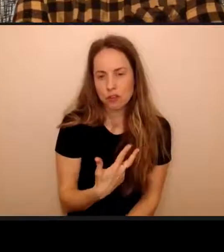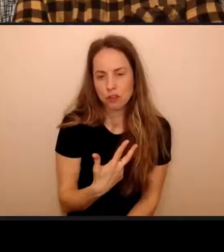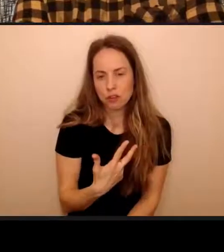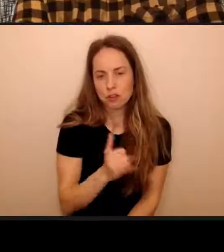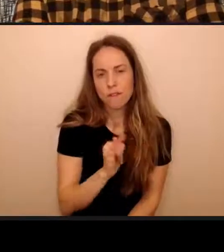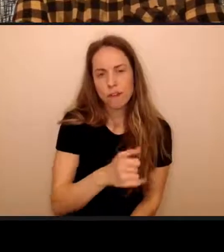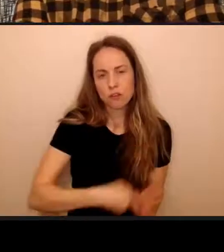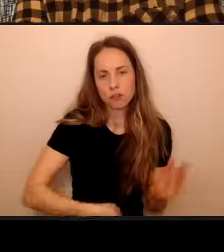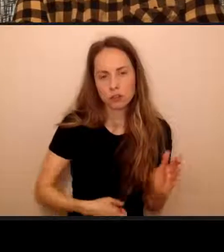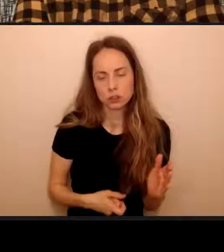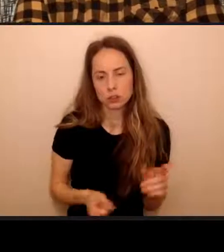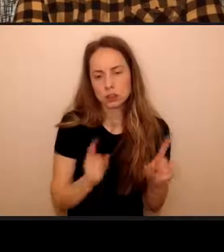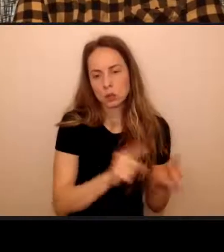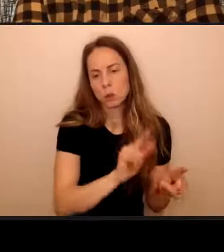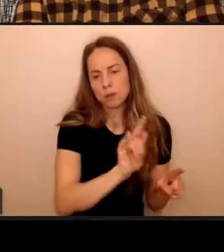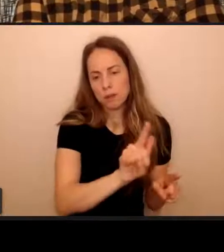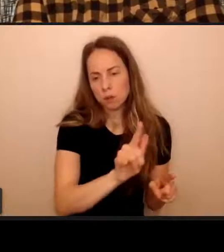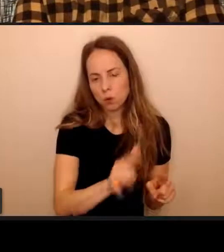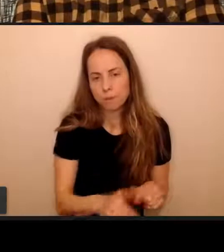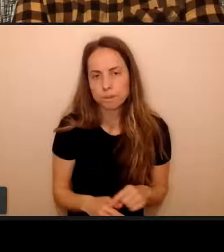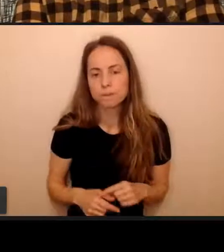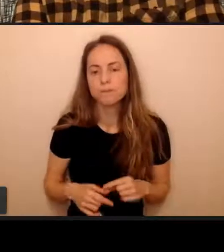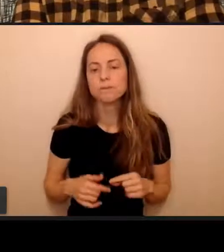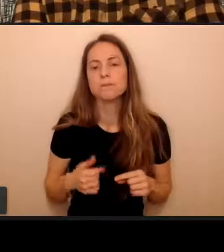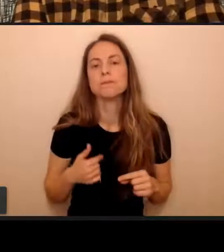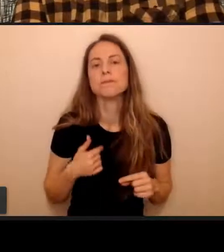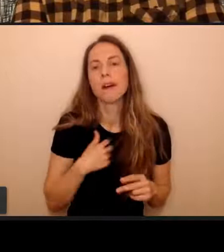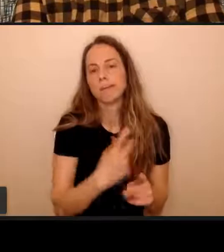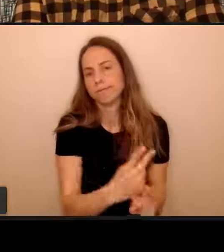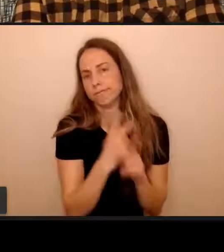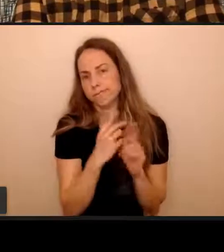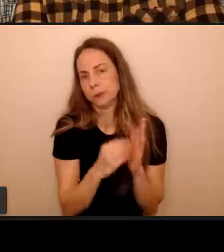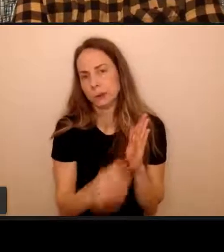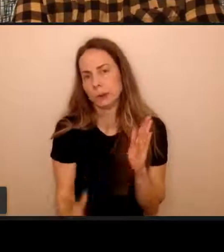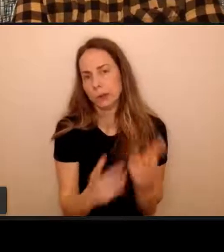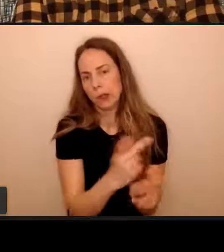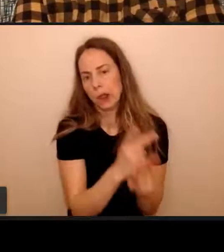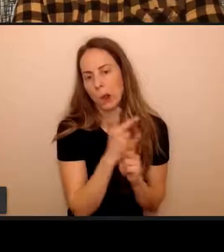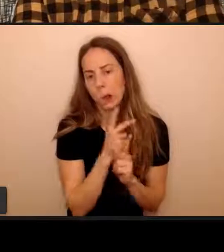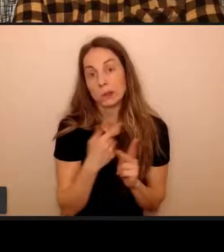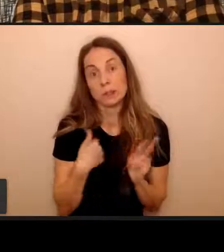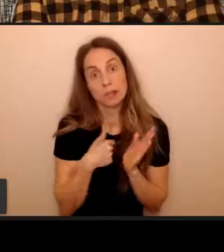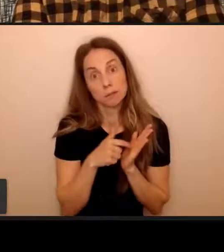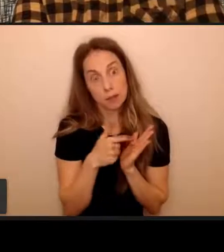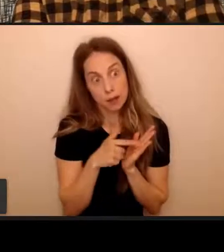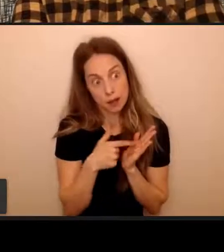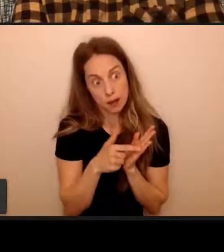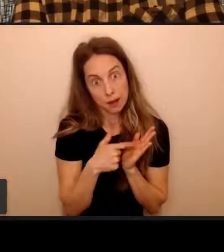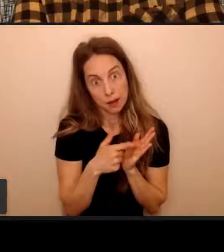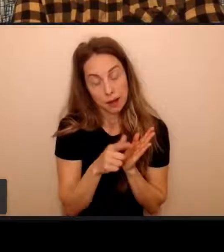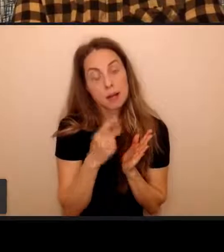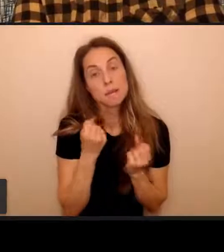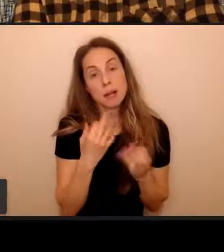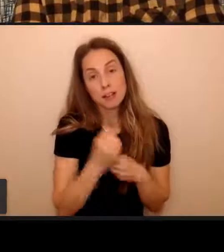the cost of going to Illinois. So I took out student loans and spent many years paying them back, but it